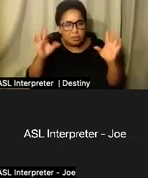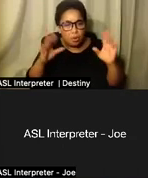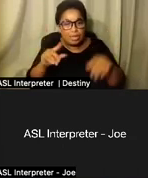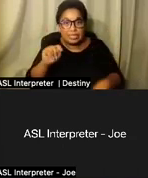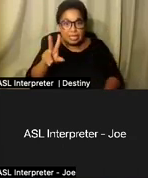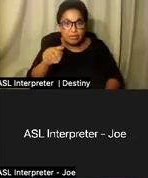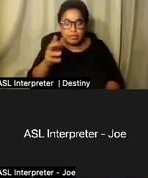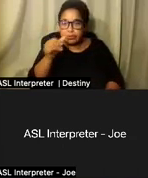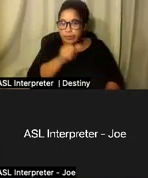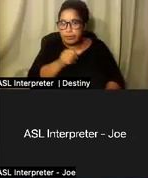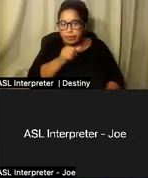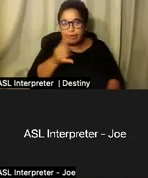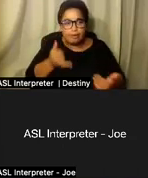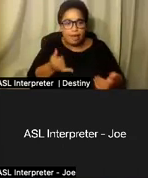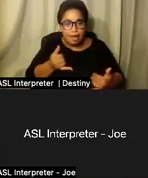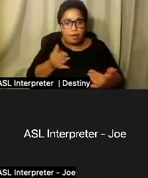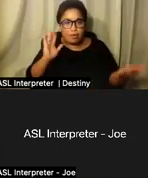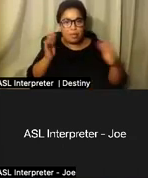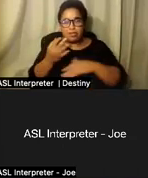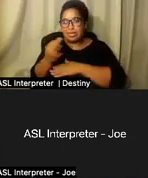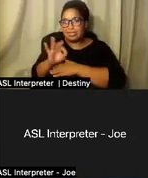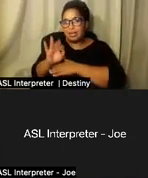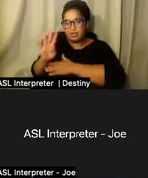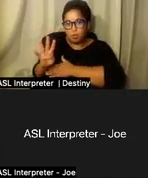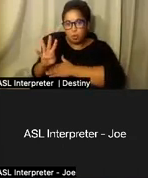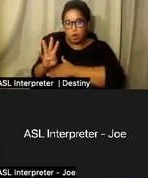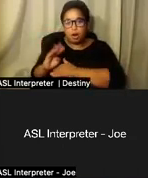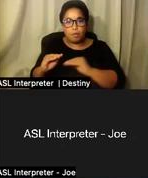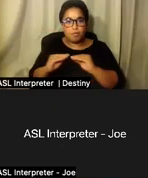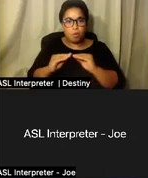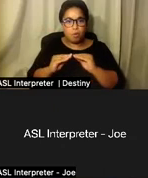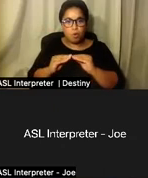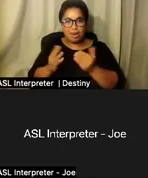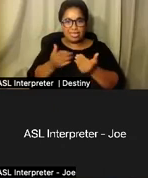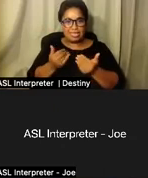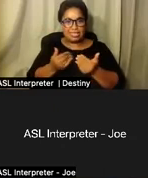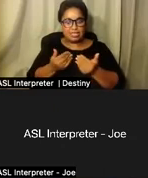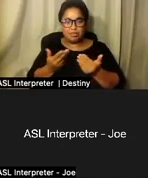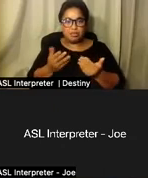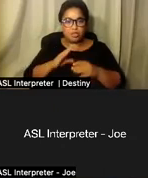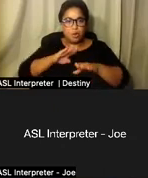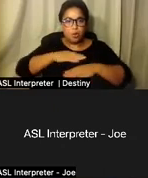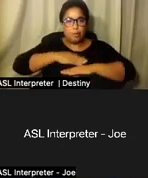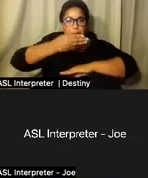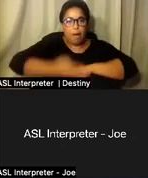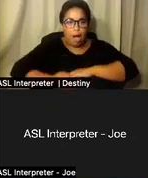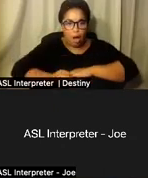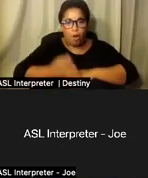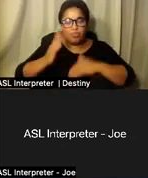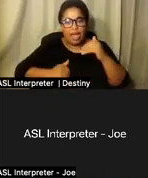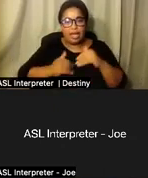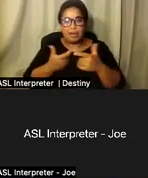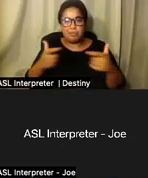TVs today compared to 1994 are very much, you know, more likely to fall over if you kind of